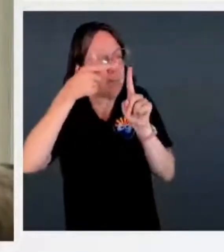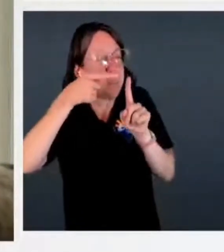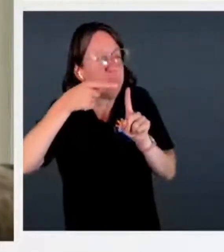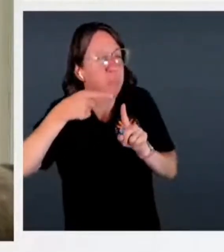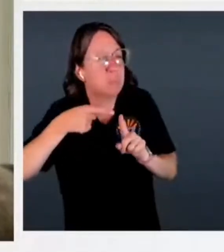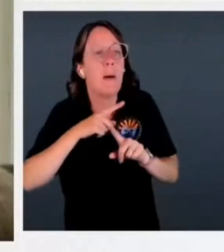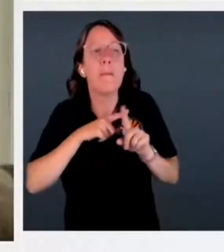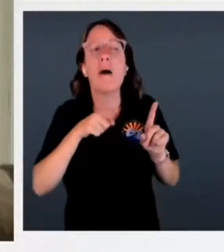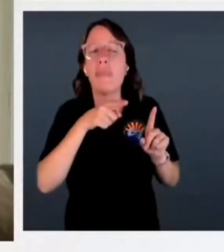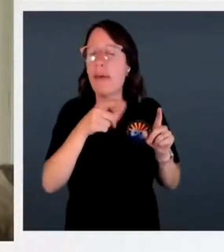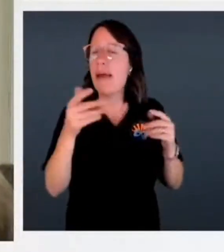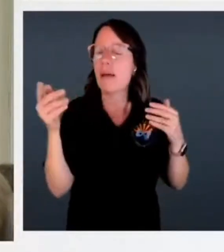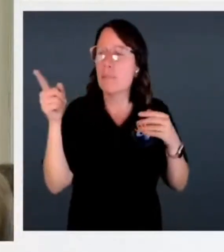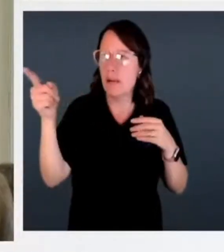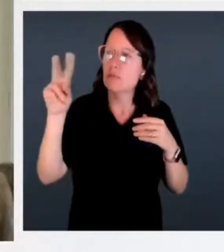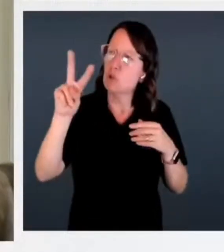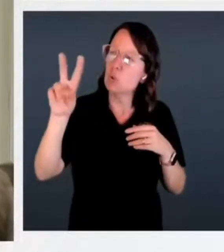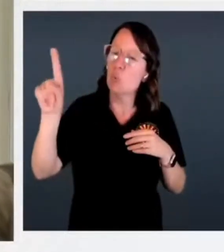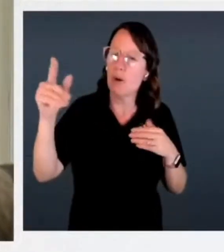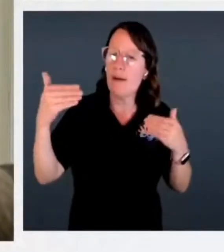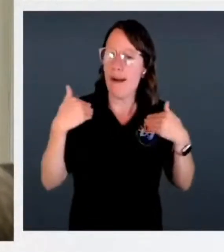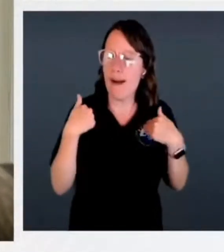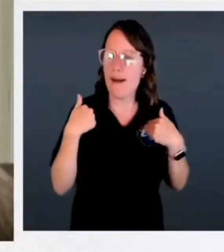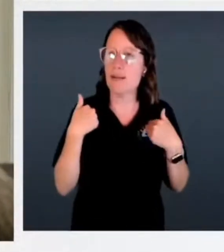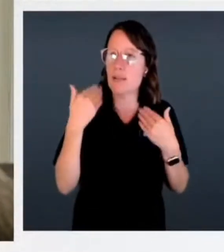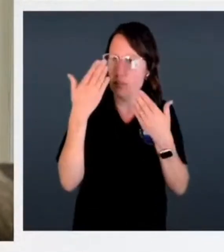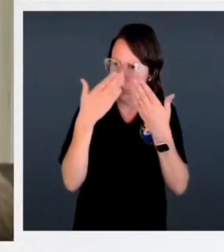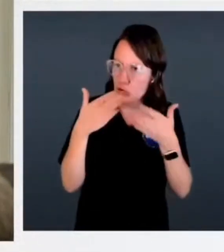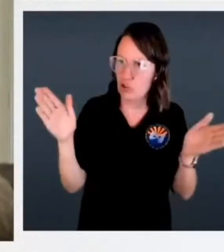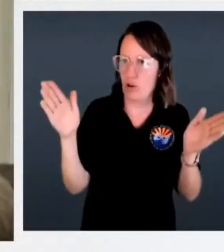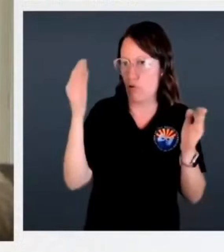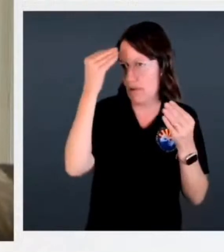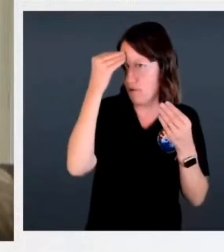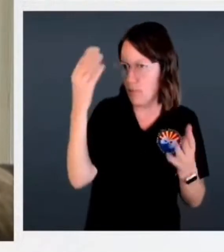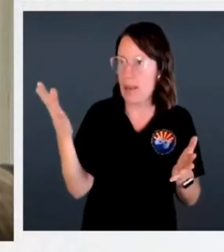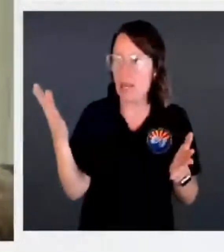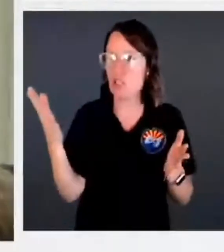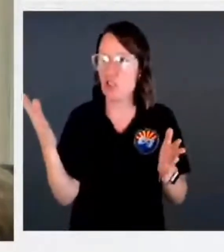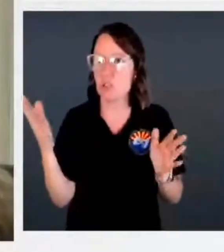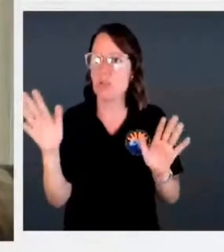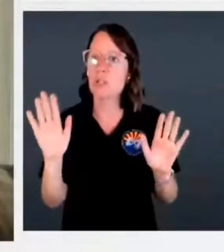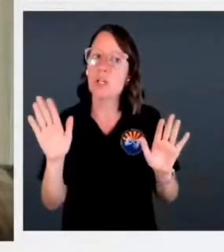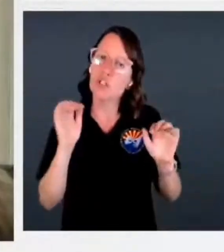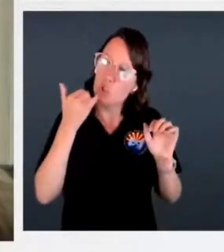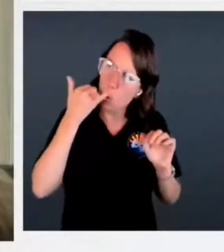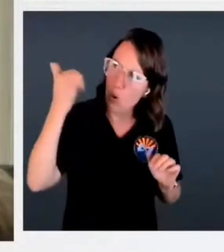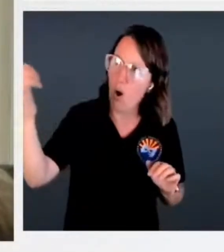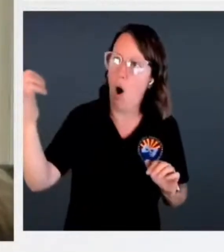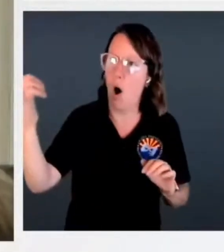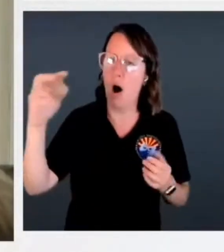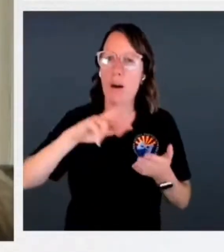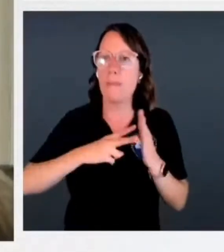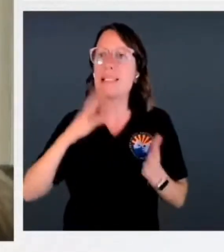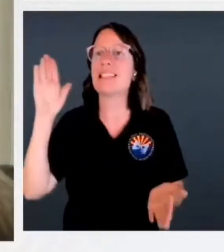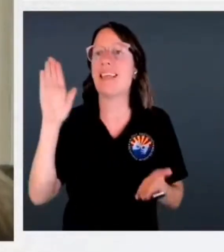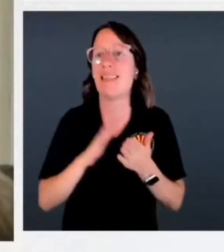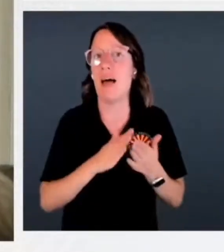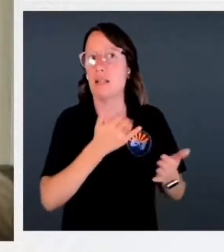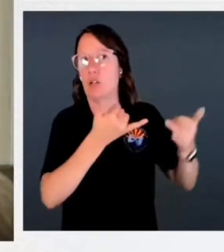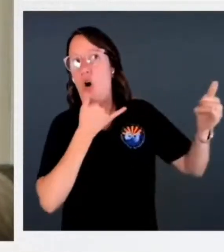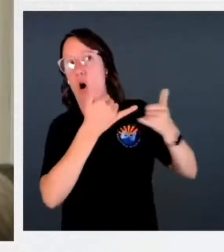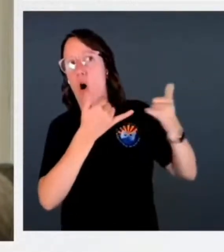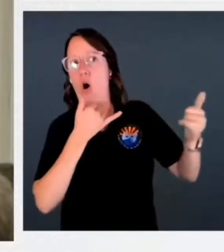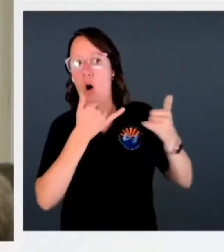pushing. So very important, great resource, 211. It frees up a lot of our emergency response lines.